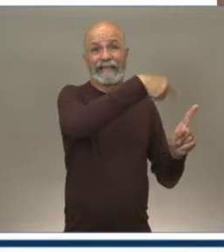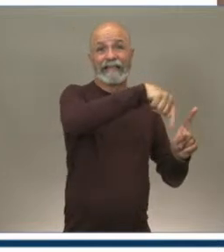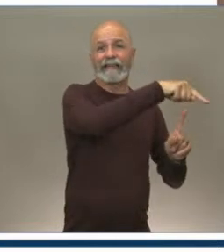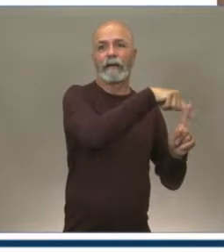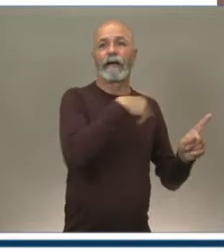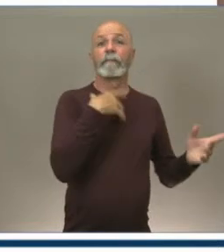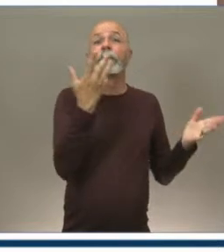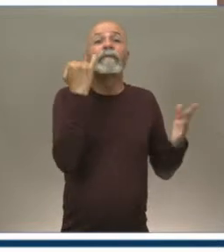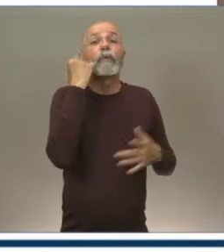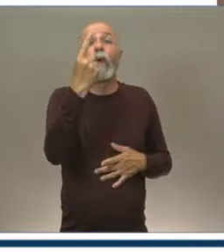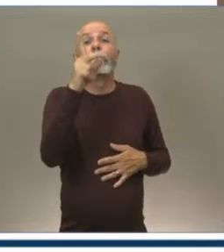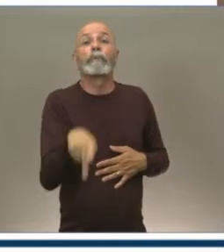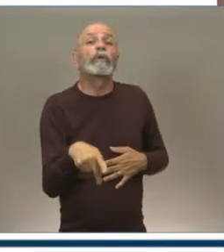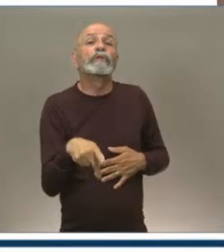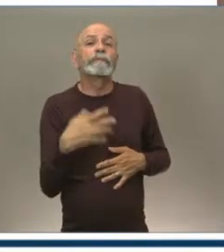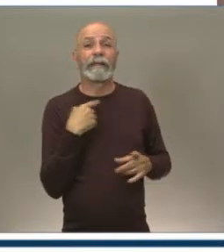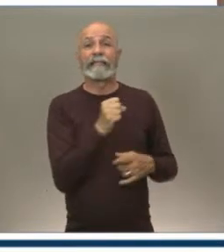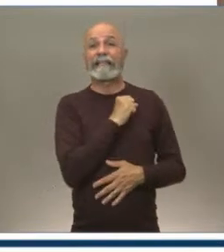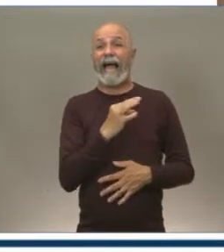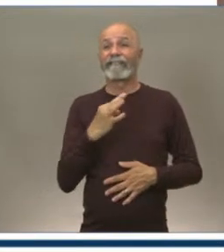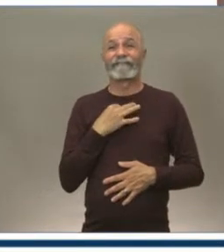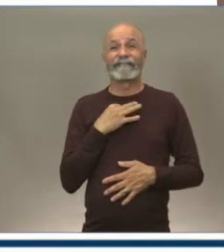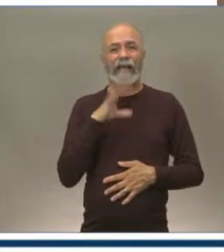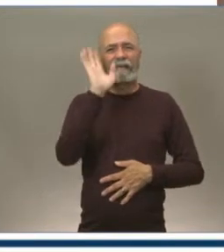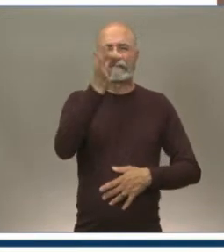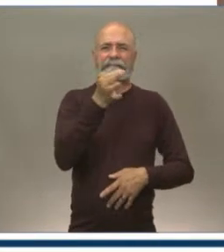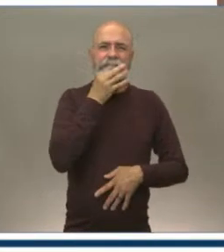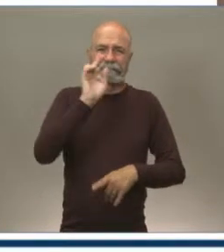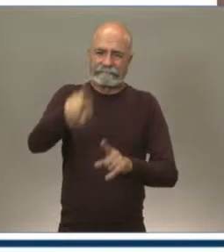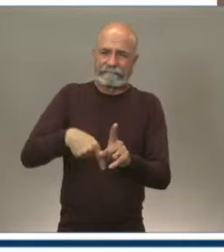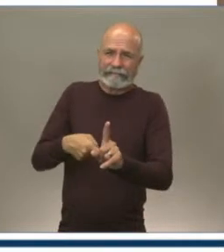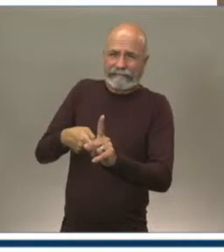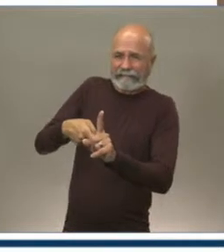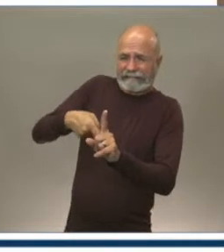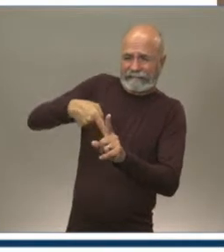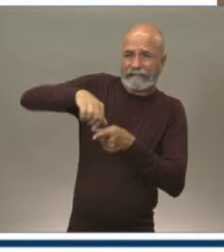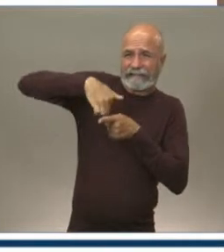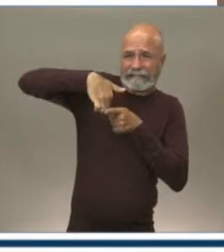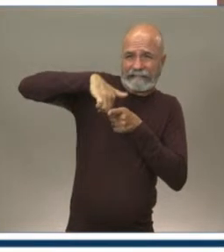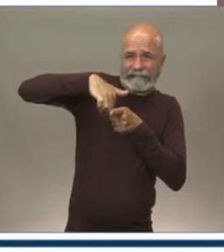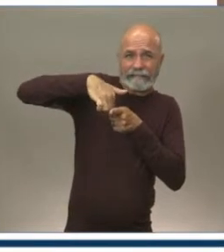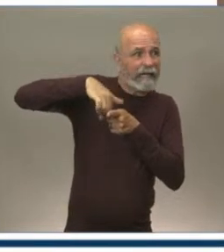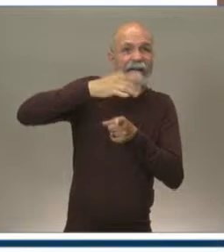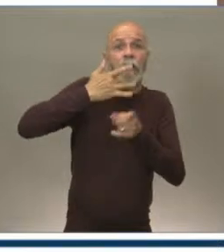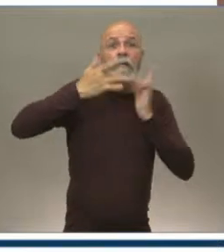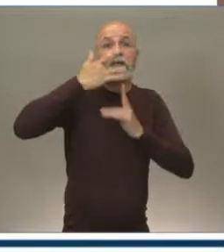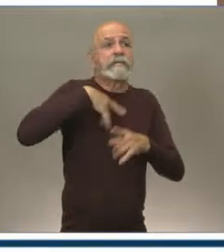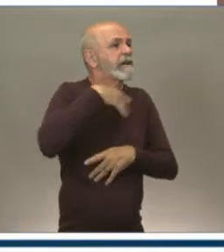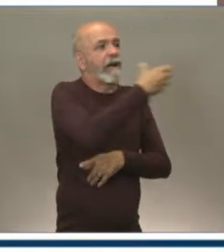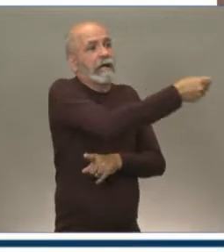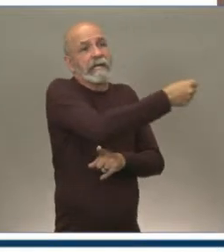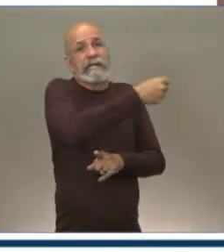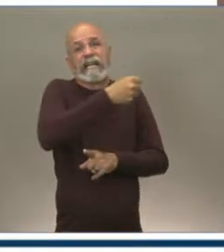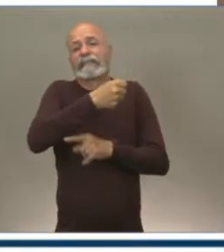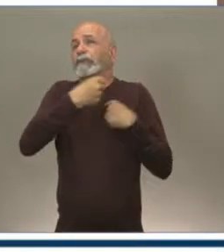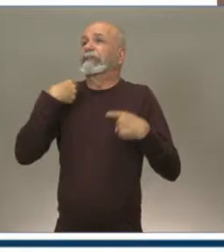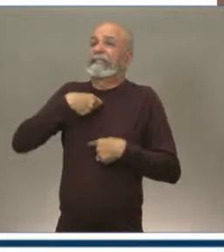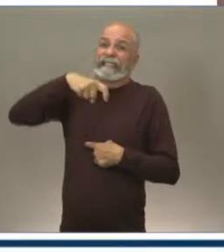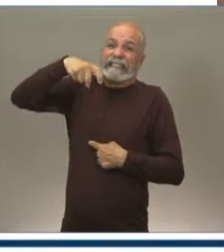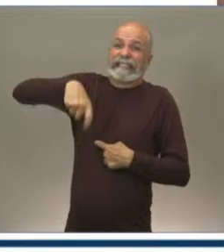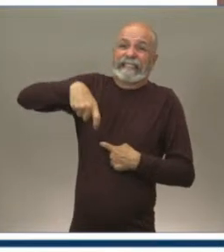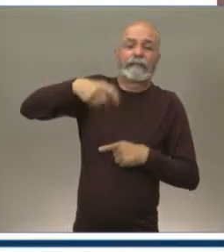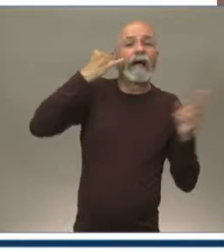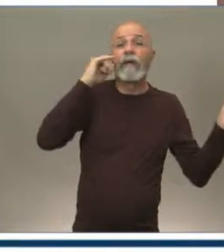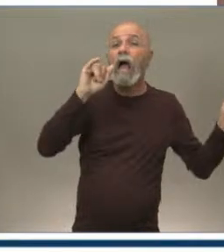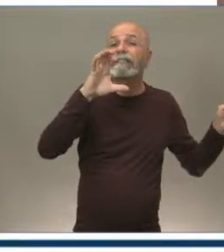who may have specialized training that we need to deploy someplace else. So, for instance, in the intensive care units right now are